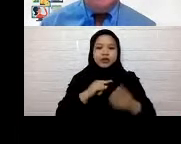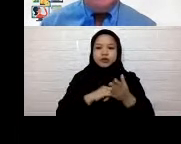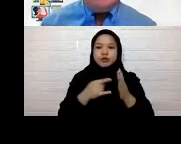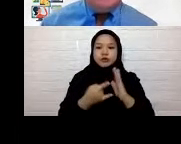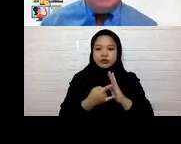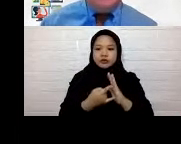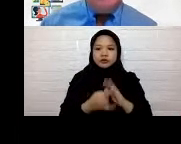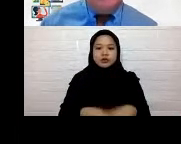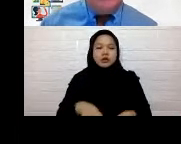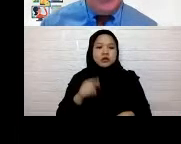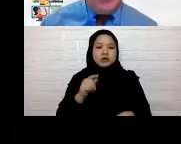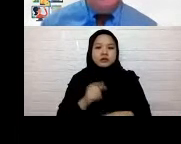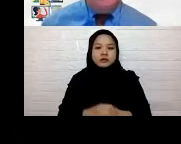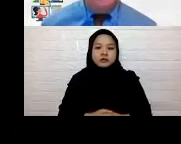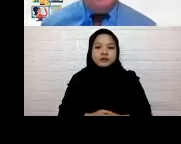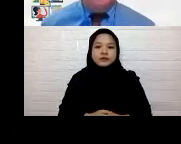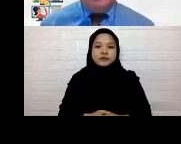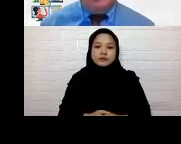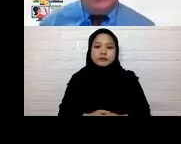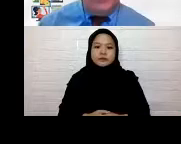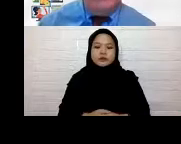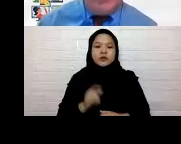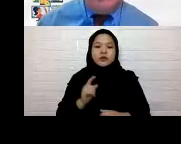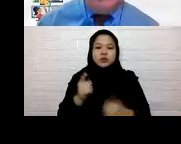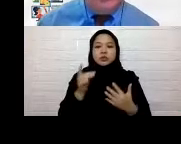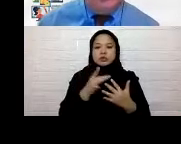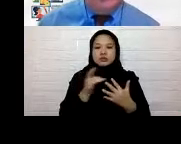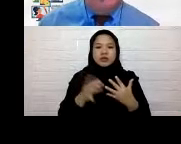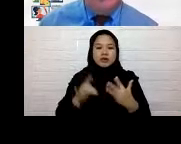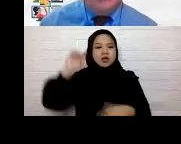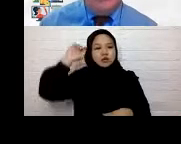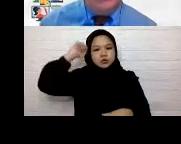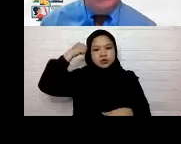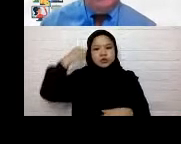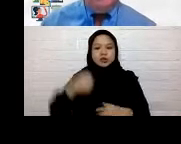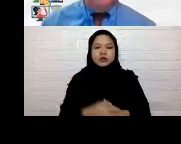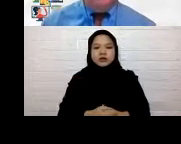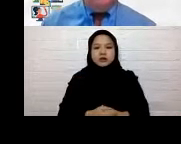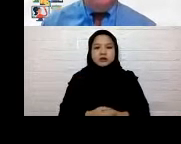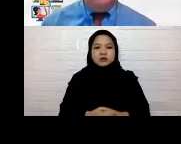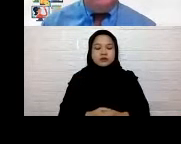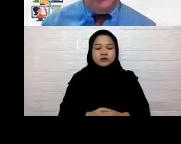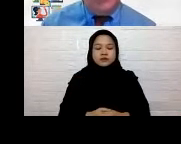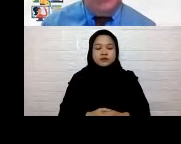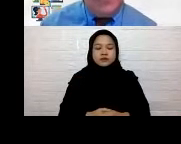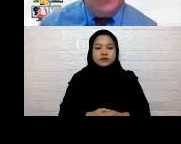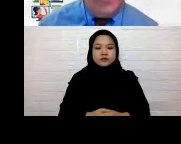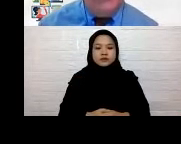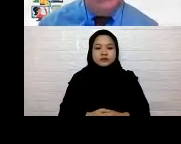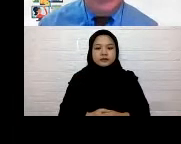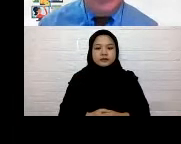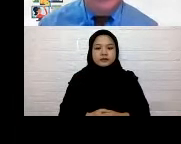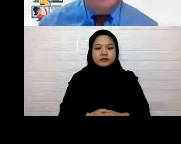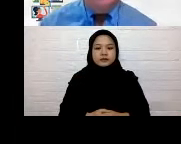that does not provide children and families with privacy. It's hard to protect